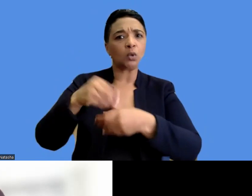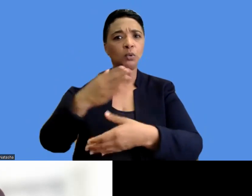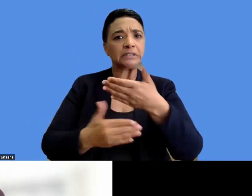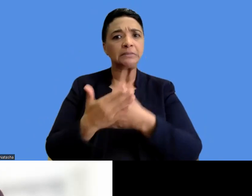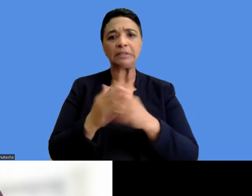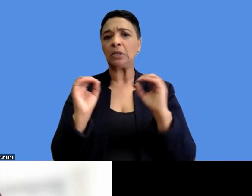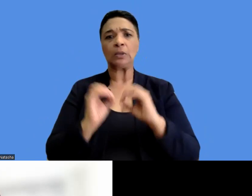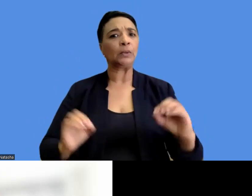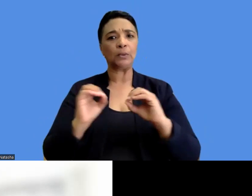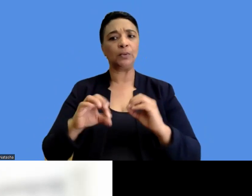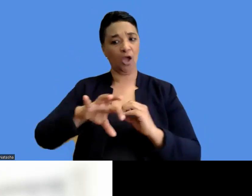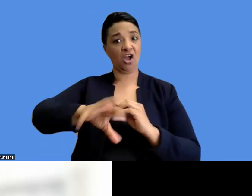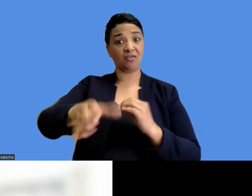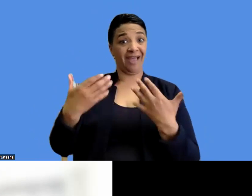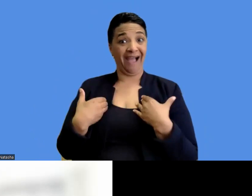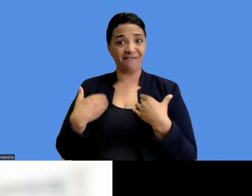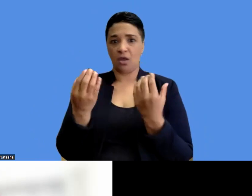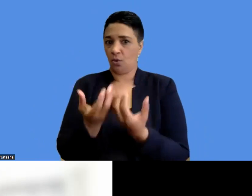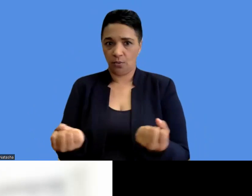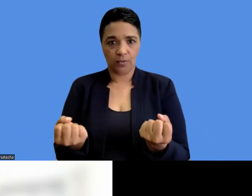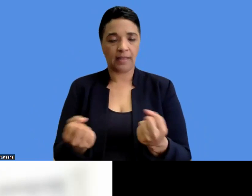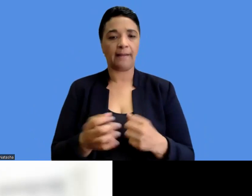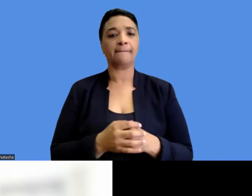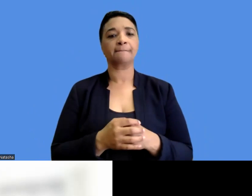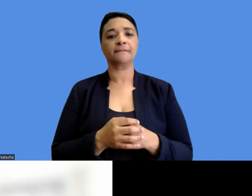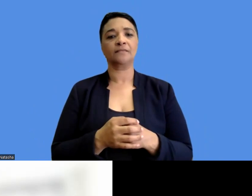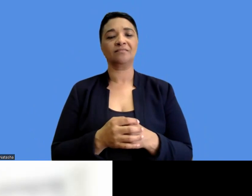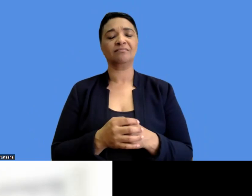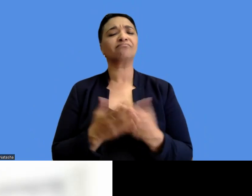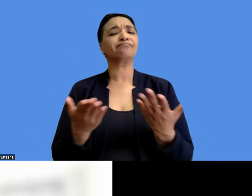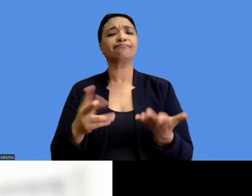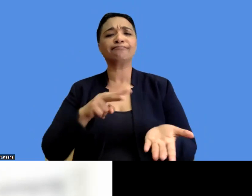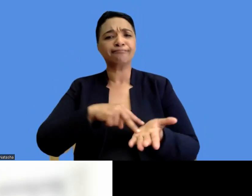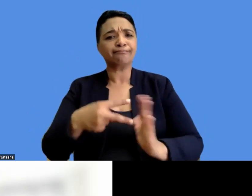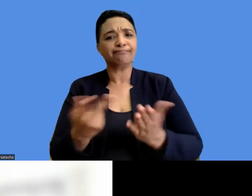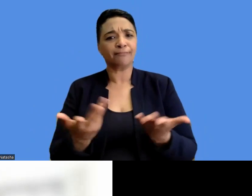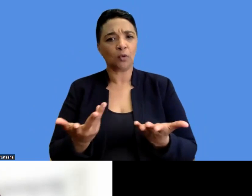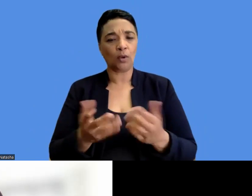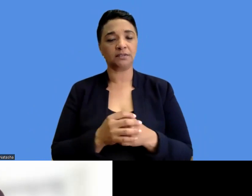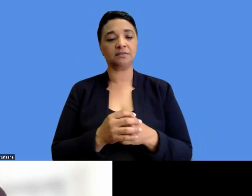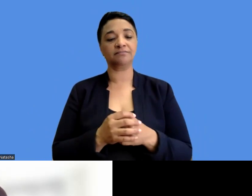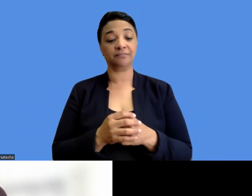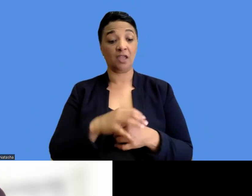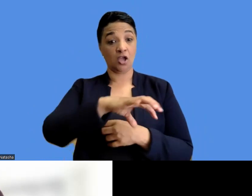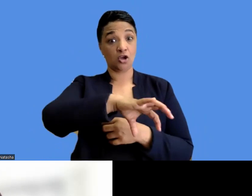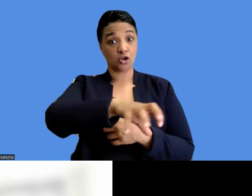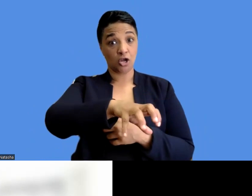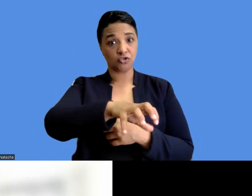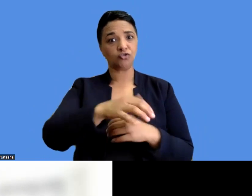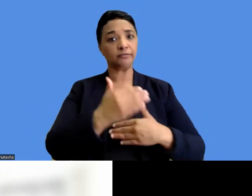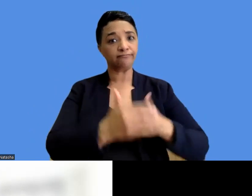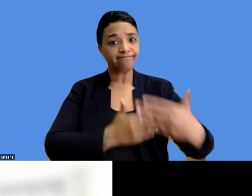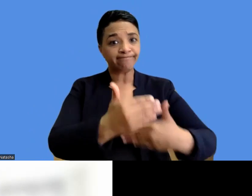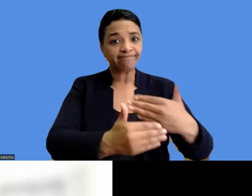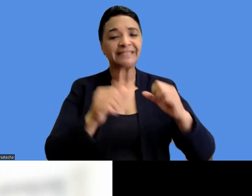not mandatory. All the above means that in practice, at country level, humanitarians who would want to